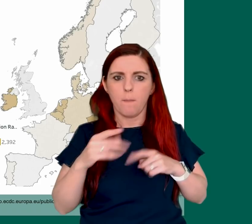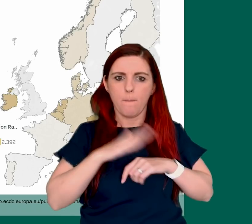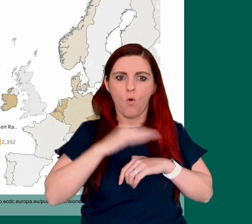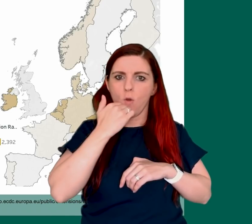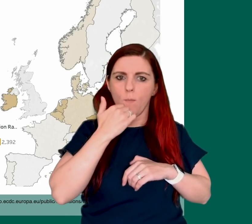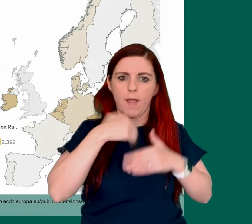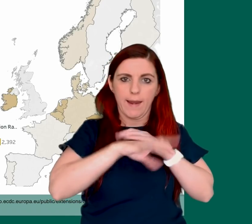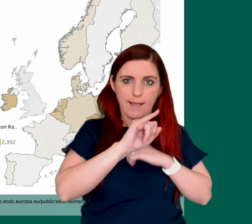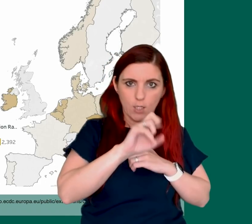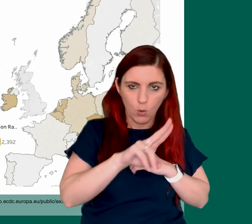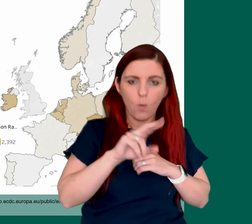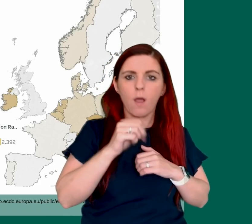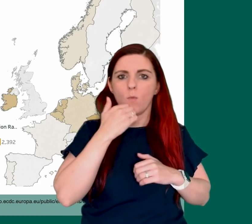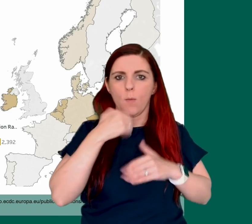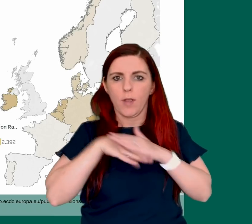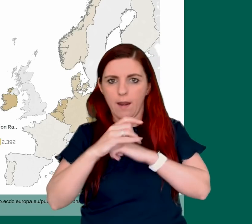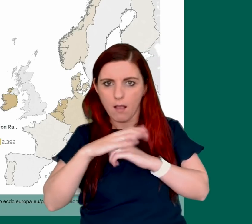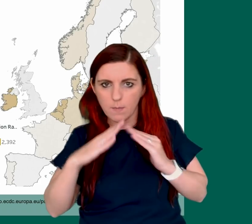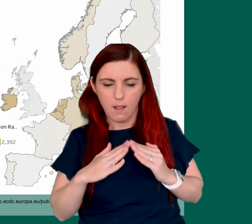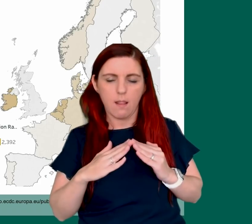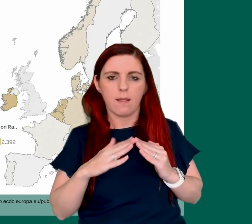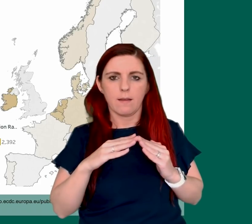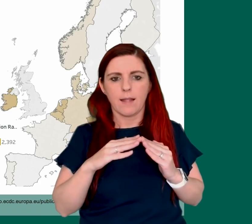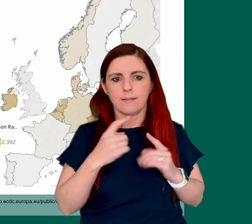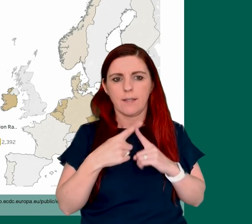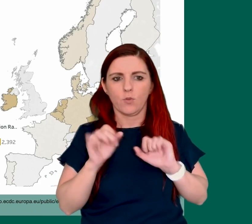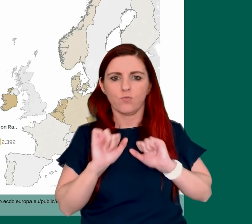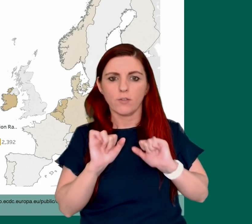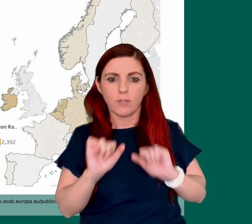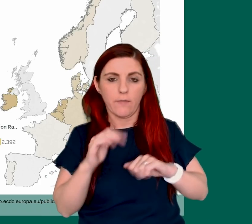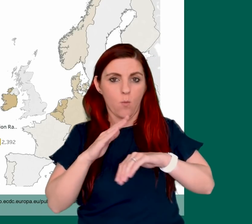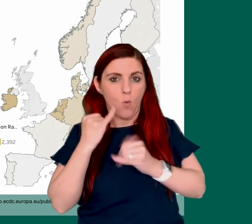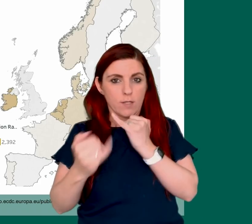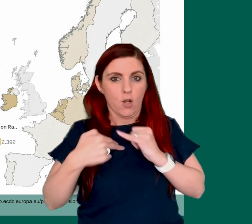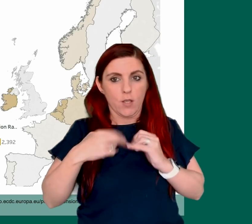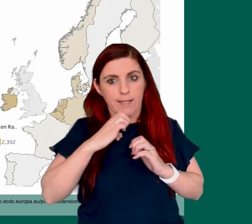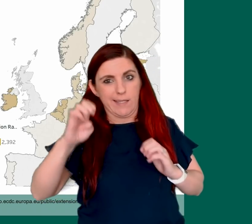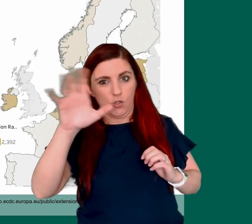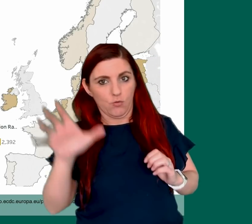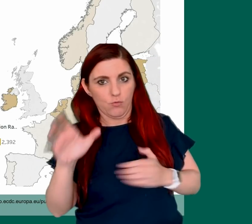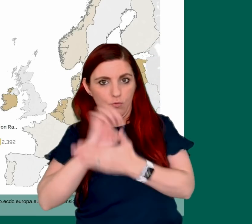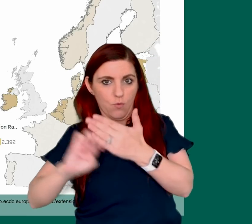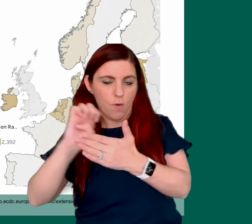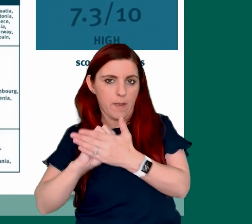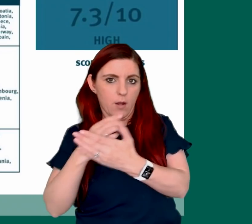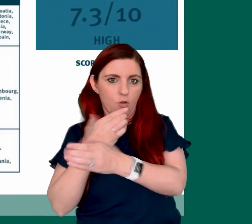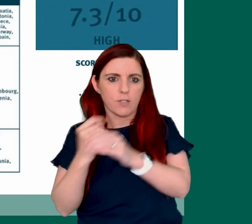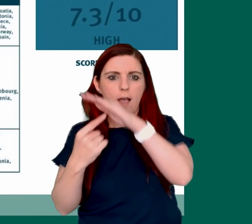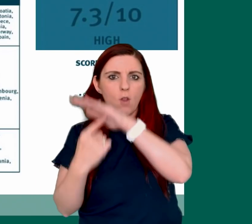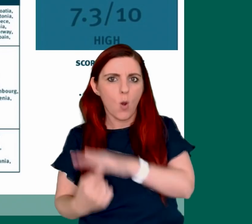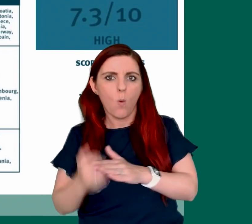hospitalisation and intensive care pressures well and above ours even in Eastern Europe and countries with low vaccination